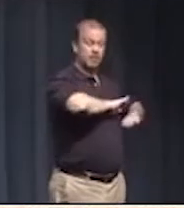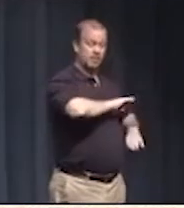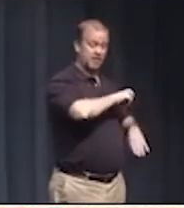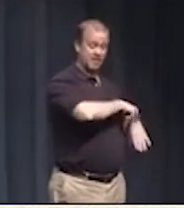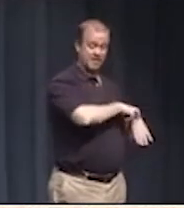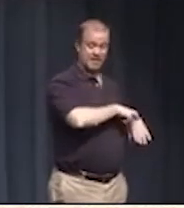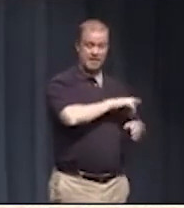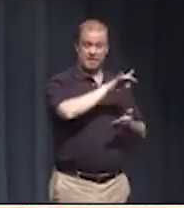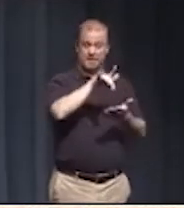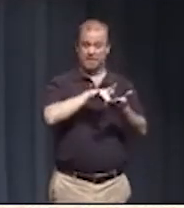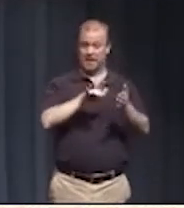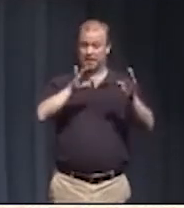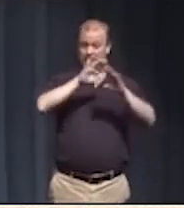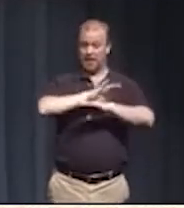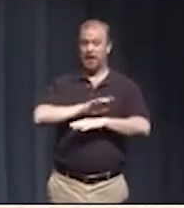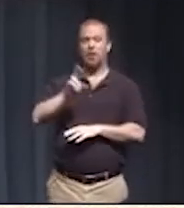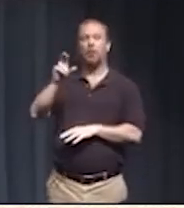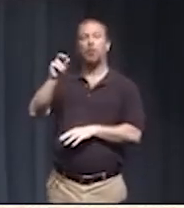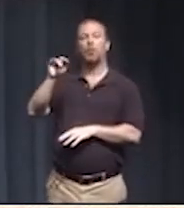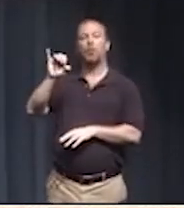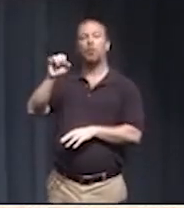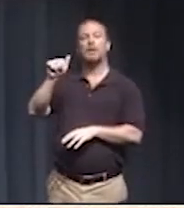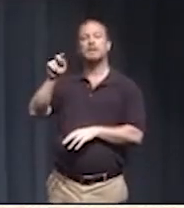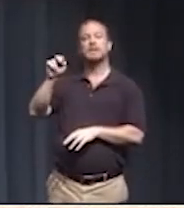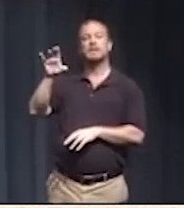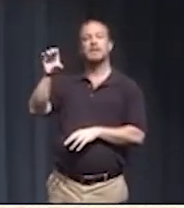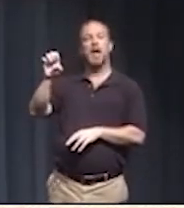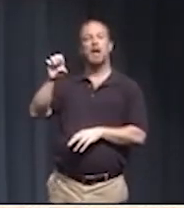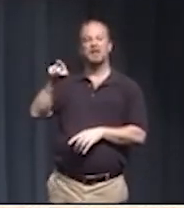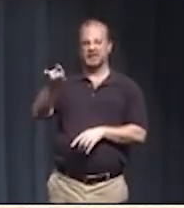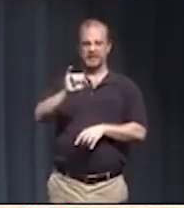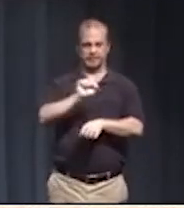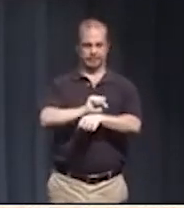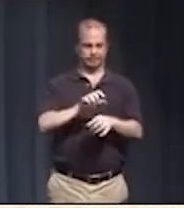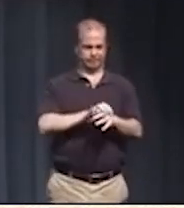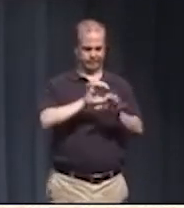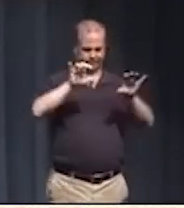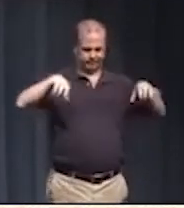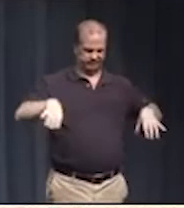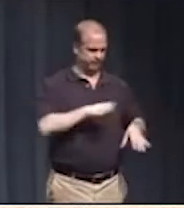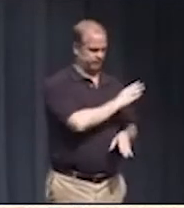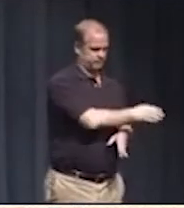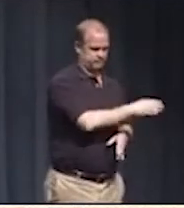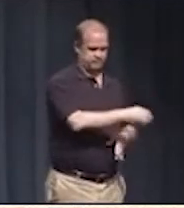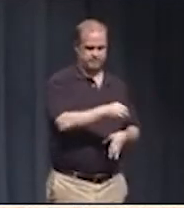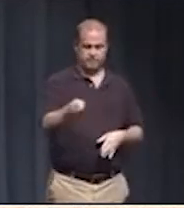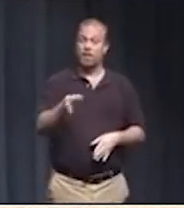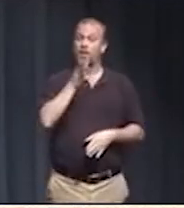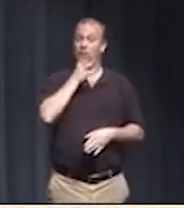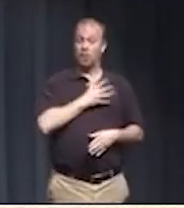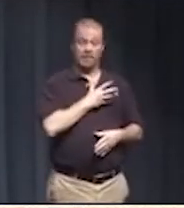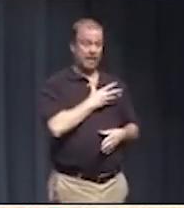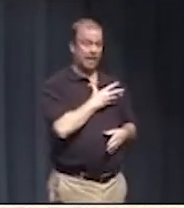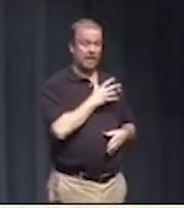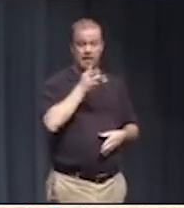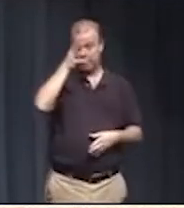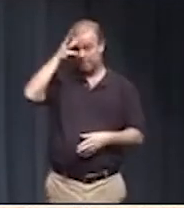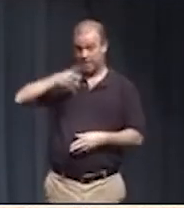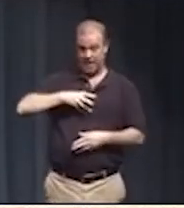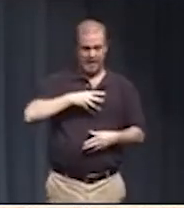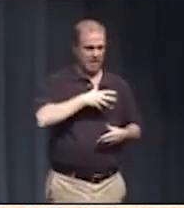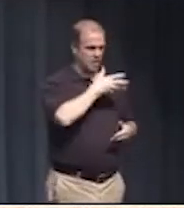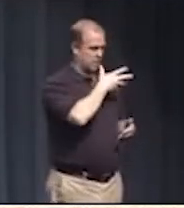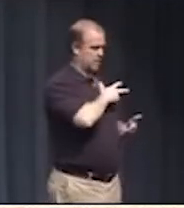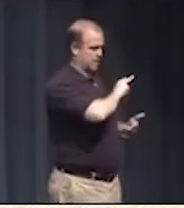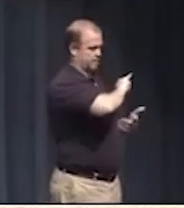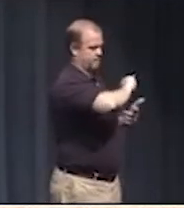a similar division going on through that time period as well. Women simply are in a secondary role. They are